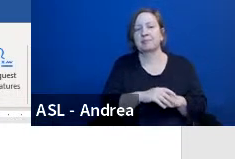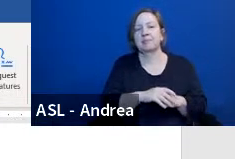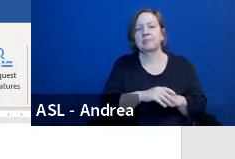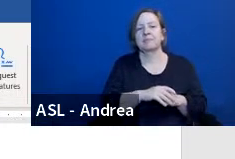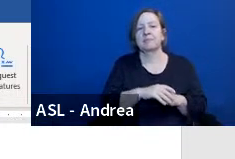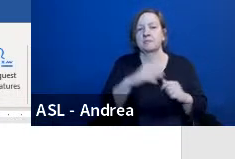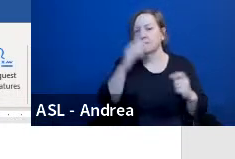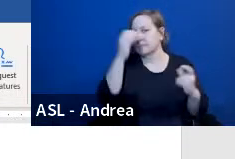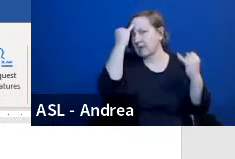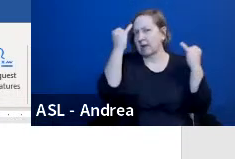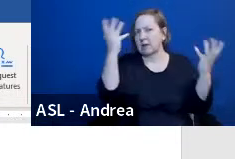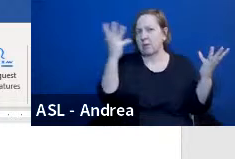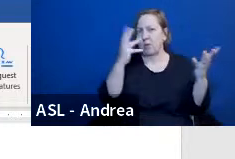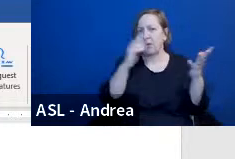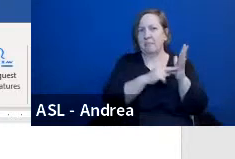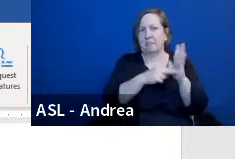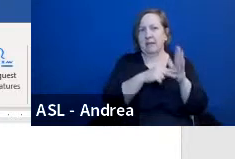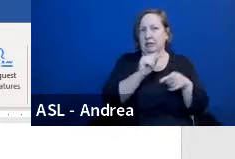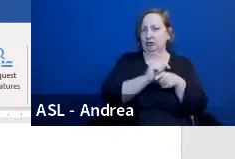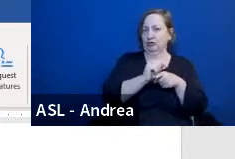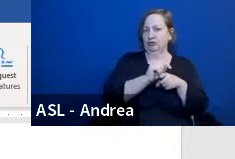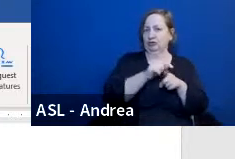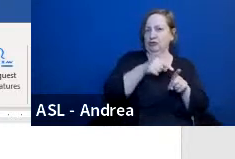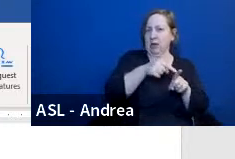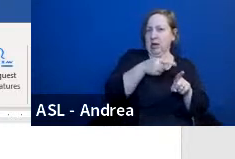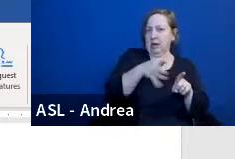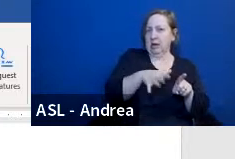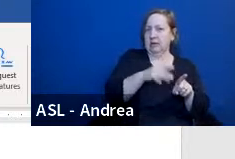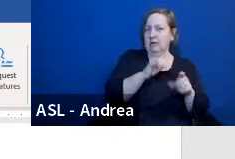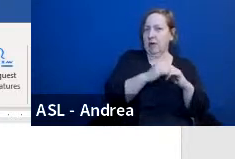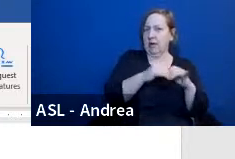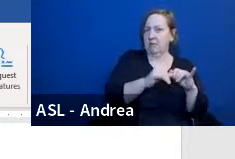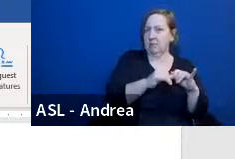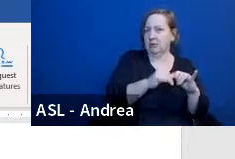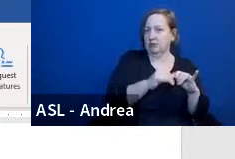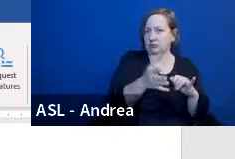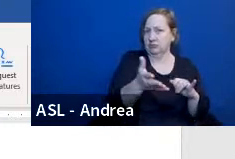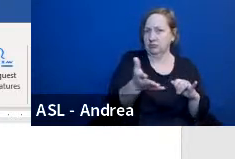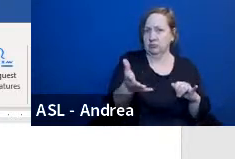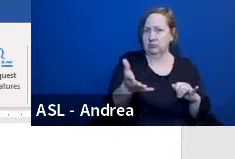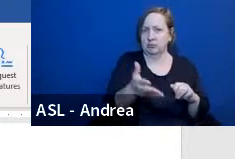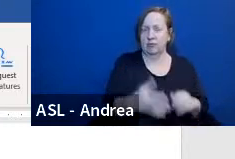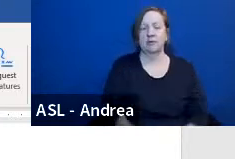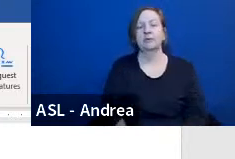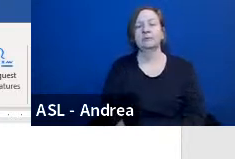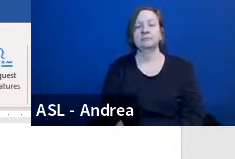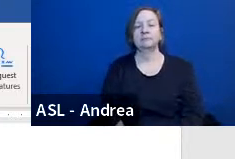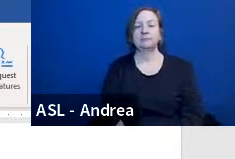have thoughts about what that means, or a way to really measure that.